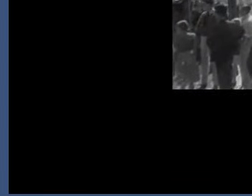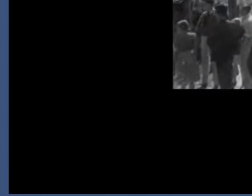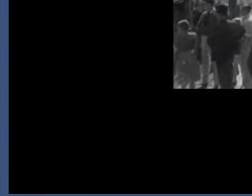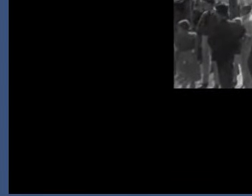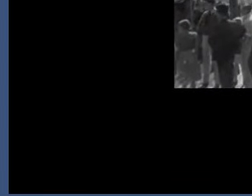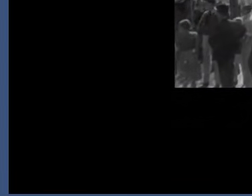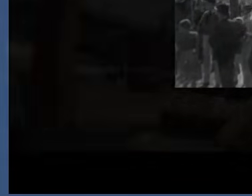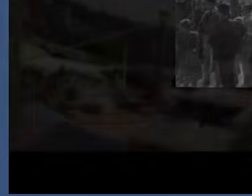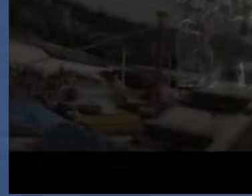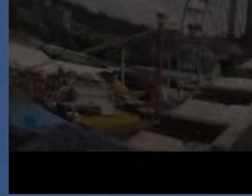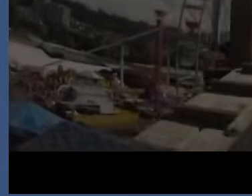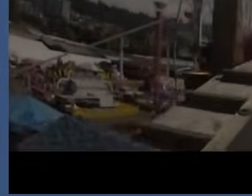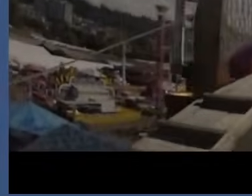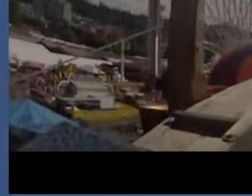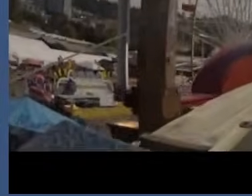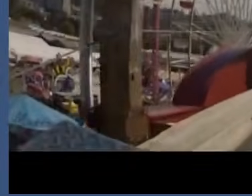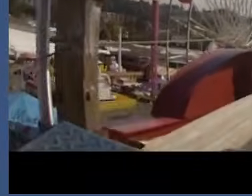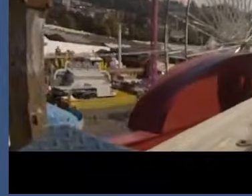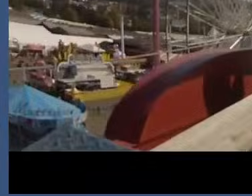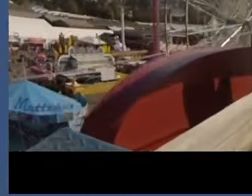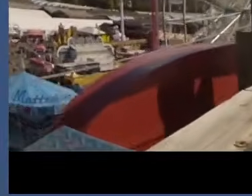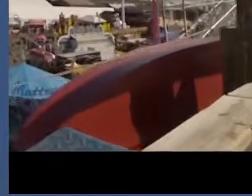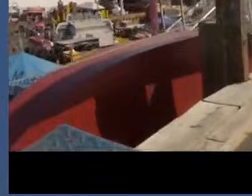as fun.